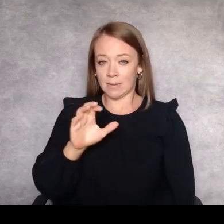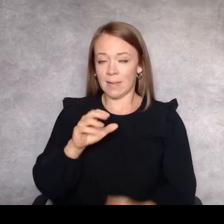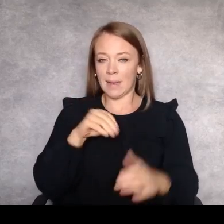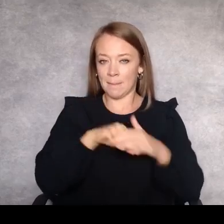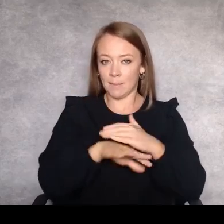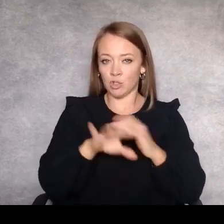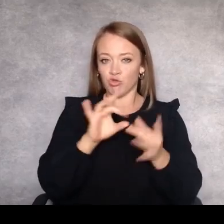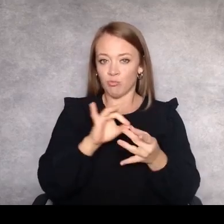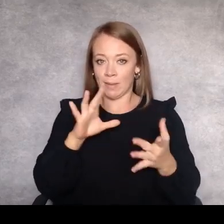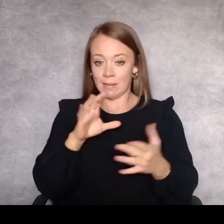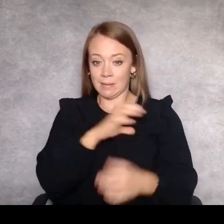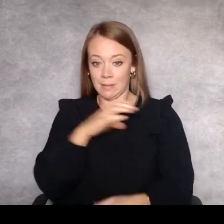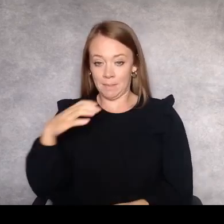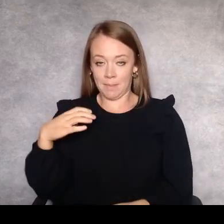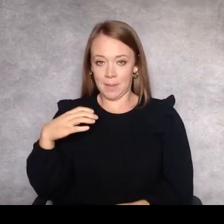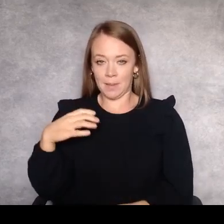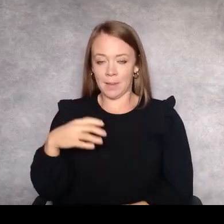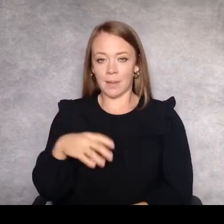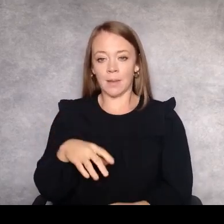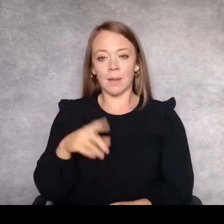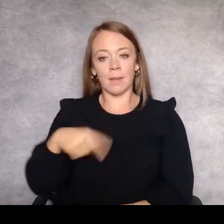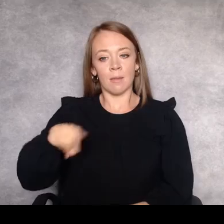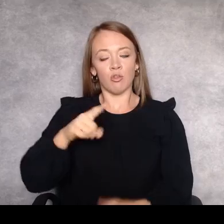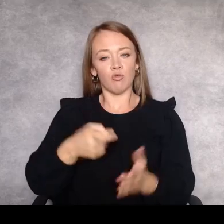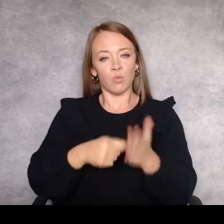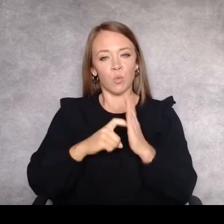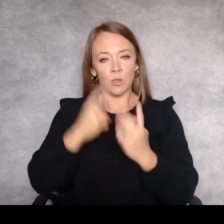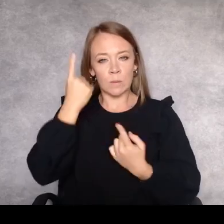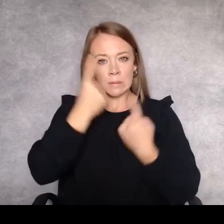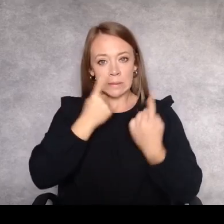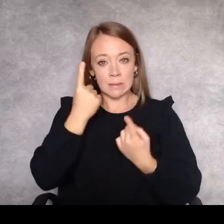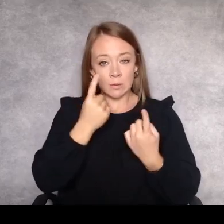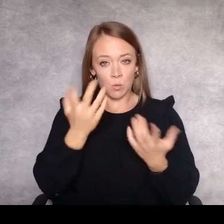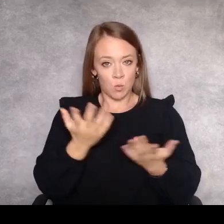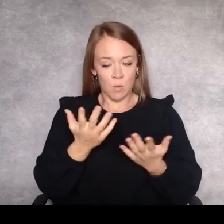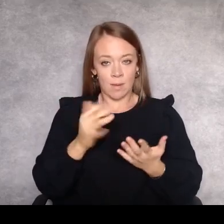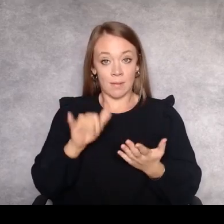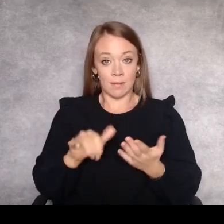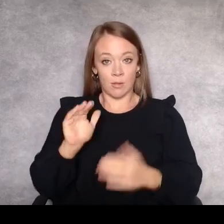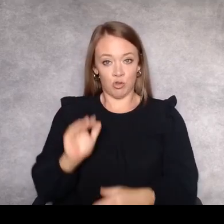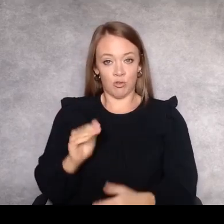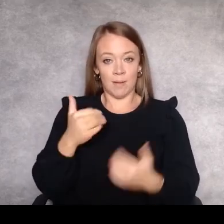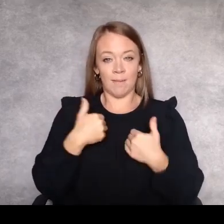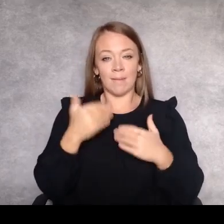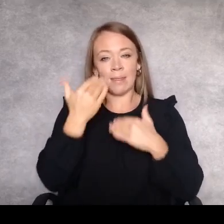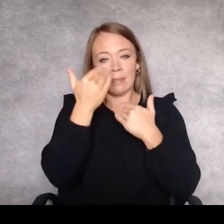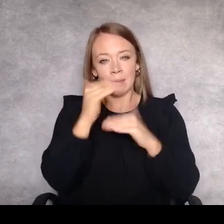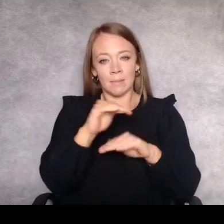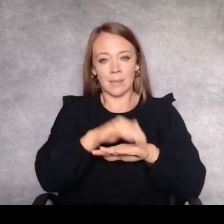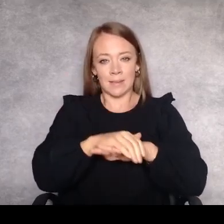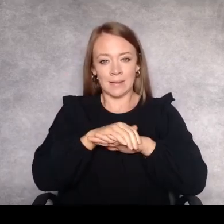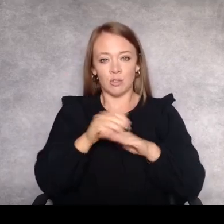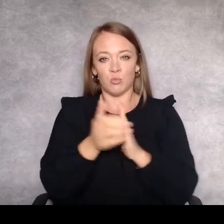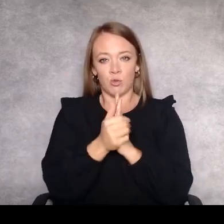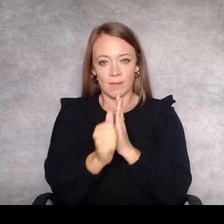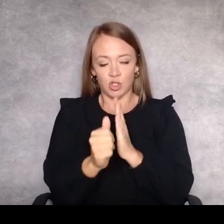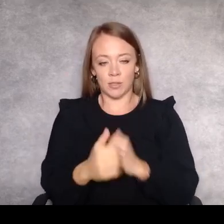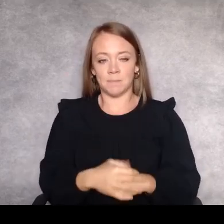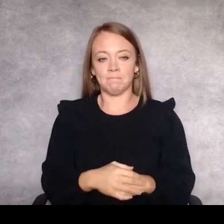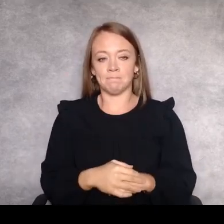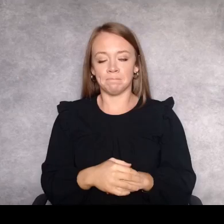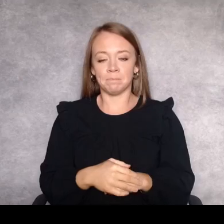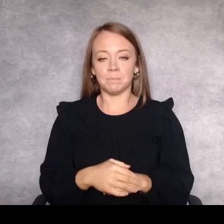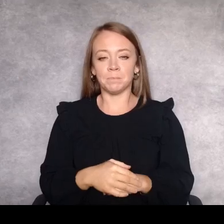ARC, is required to consider, which is, does the child have limited English proficiency?